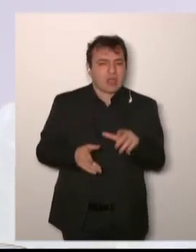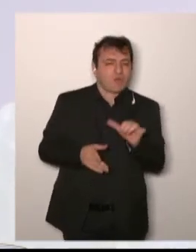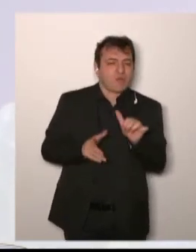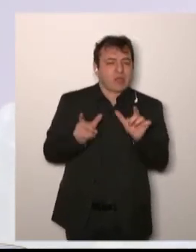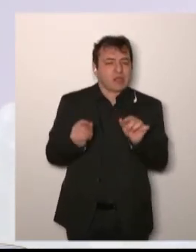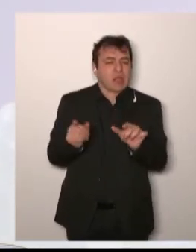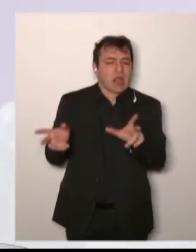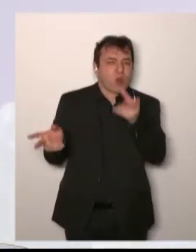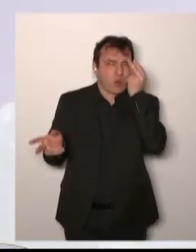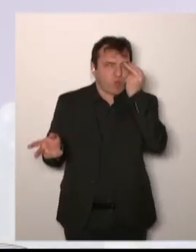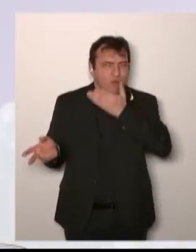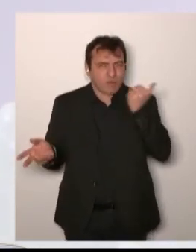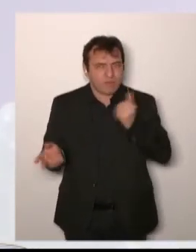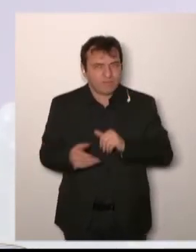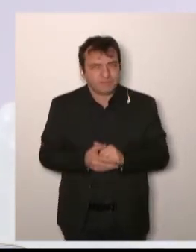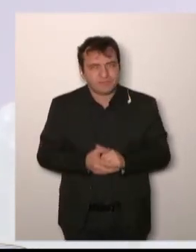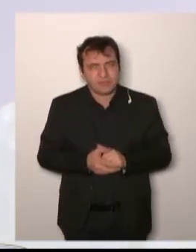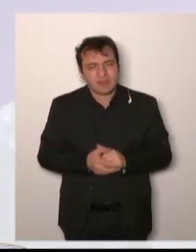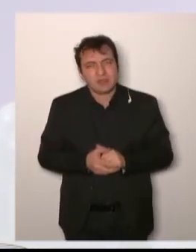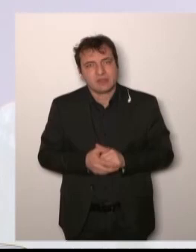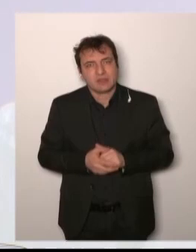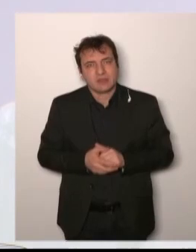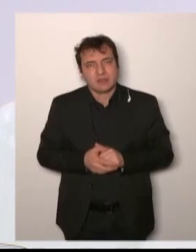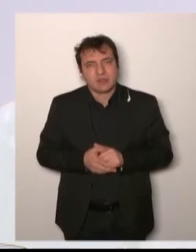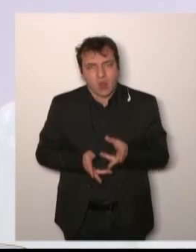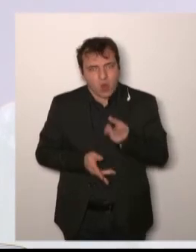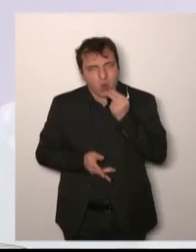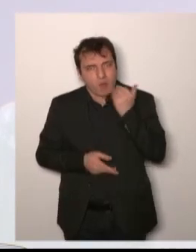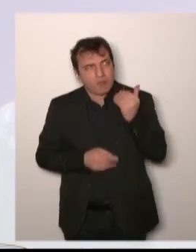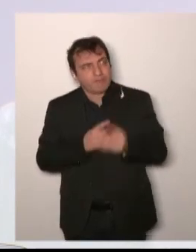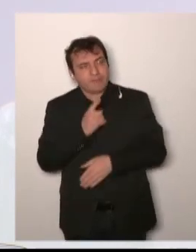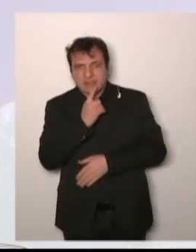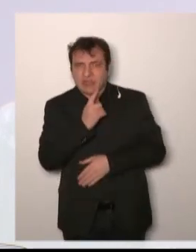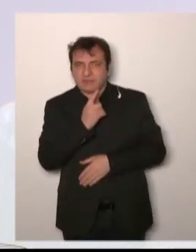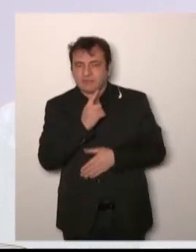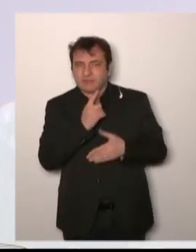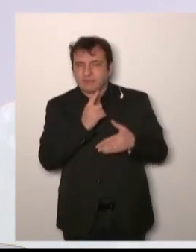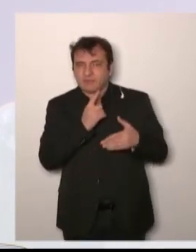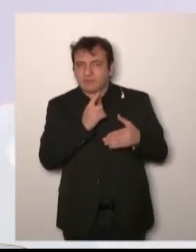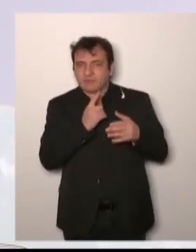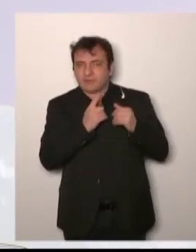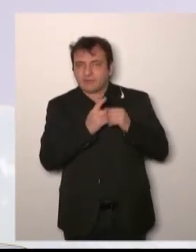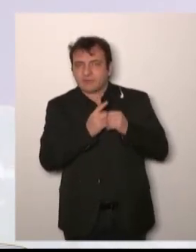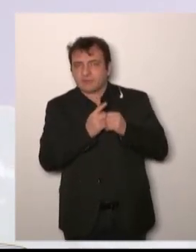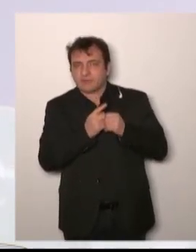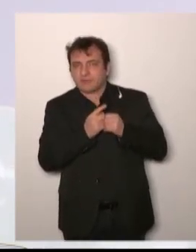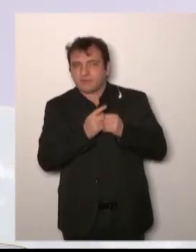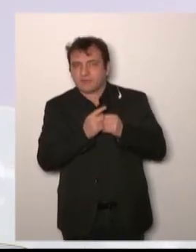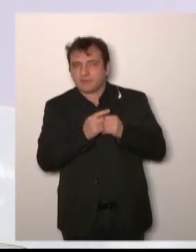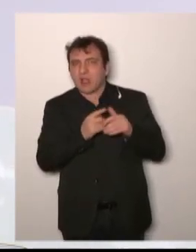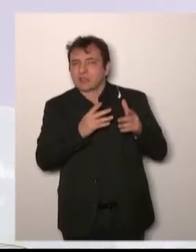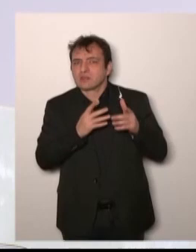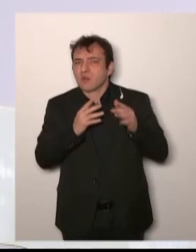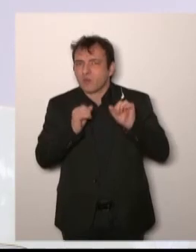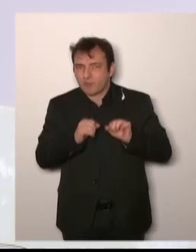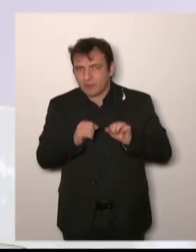we believe, will enable the effective cancer prevention and screening programs, devices, diagnostic tests, as well as treatment